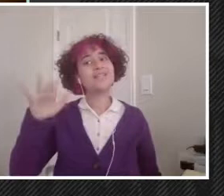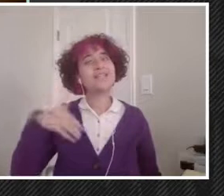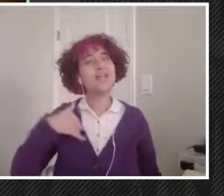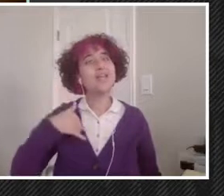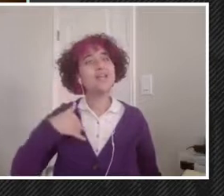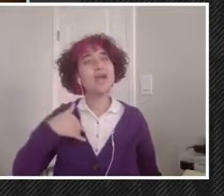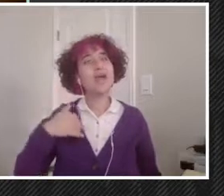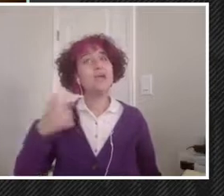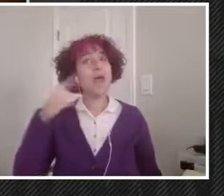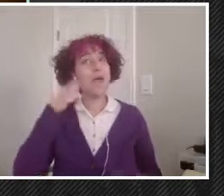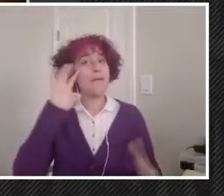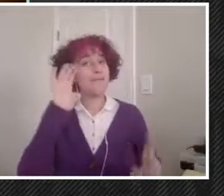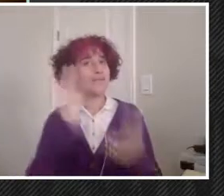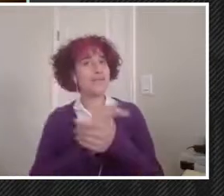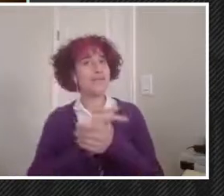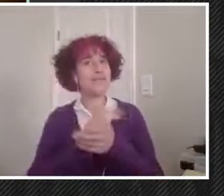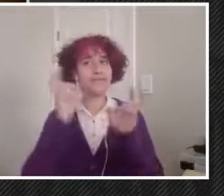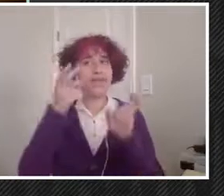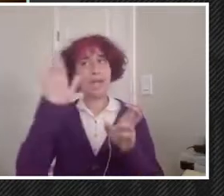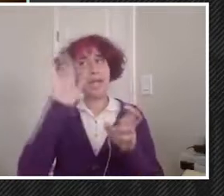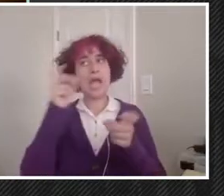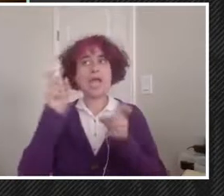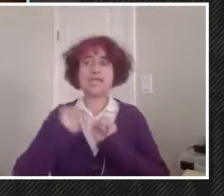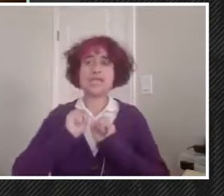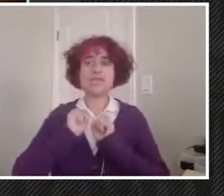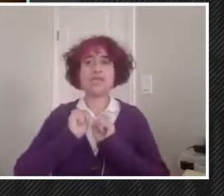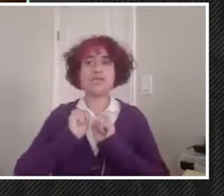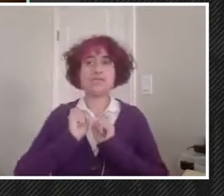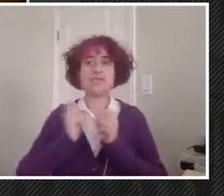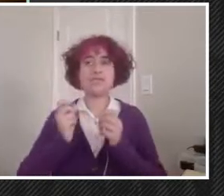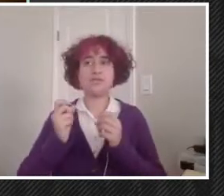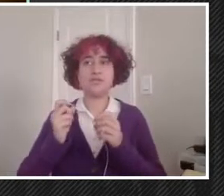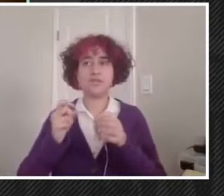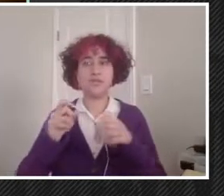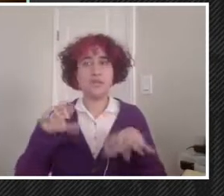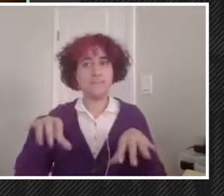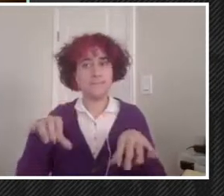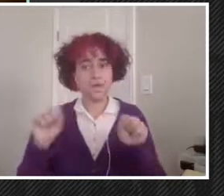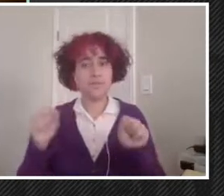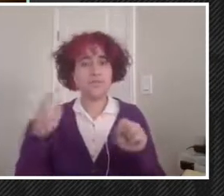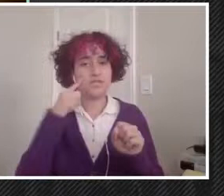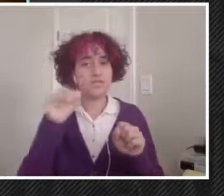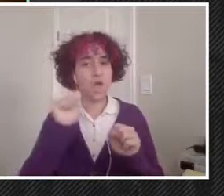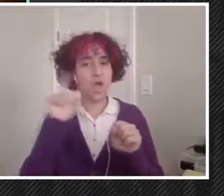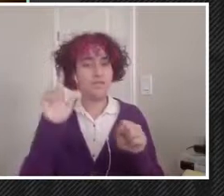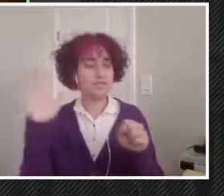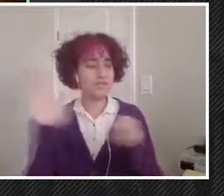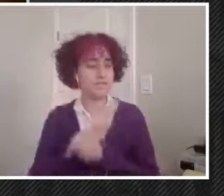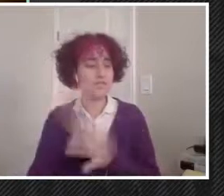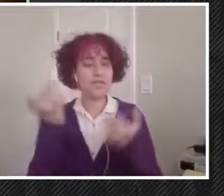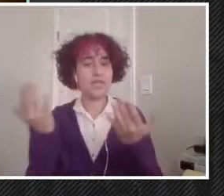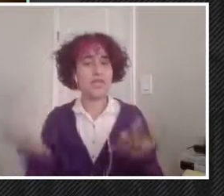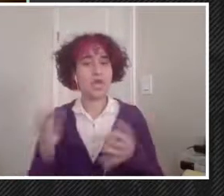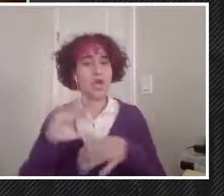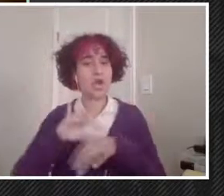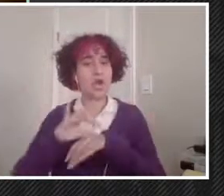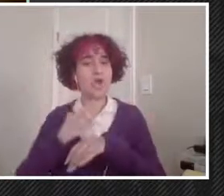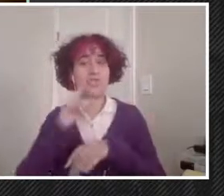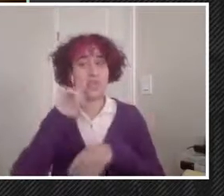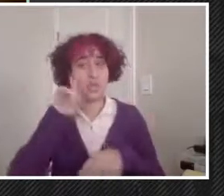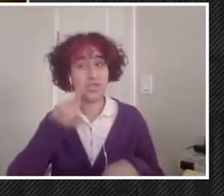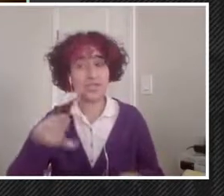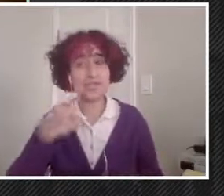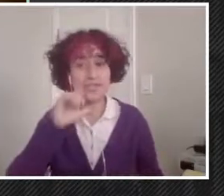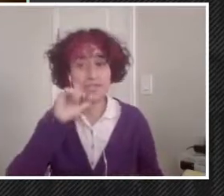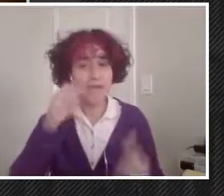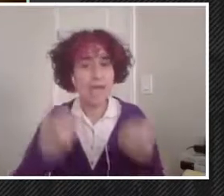believe a God-given purpose for us to fulfill on this earth. And the question is not how much education you